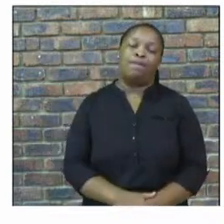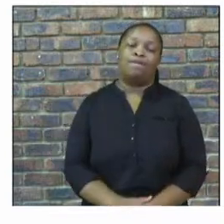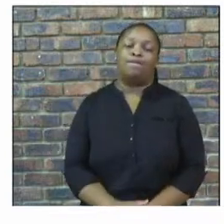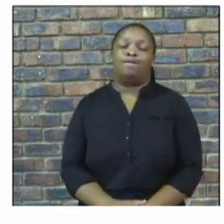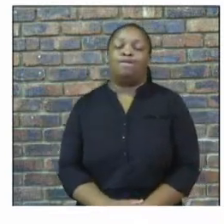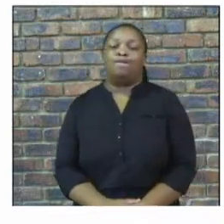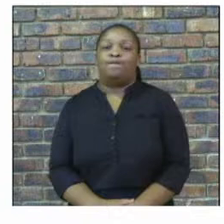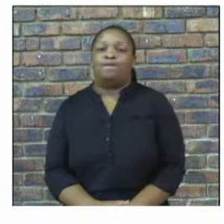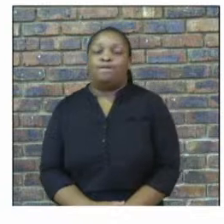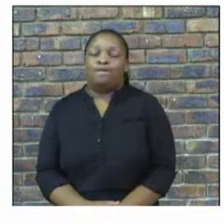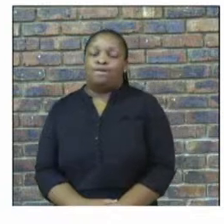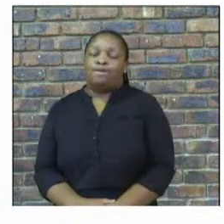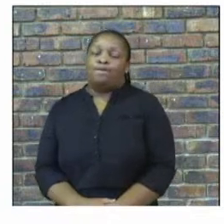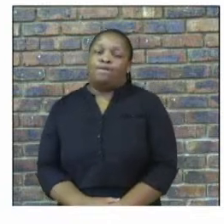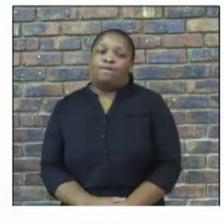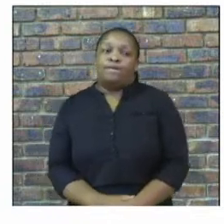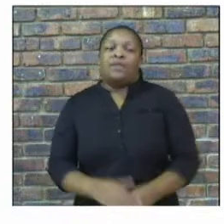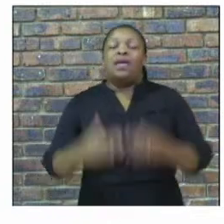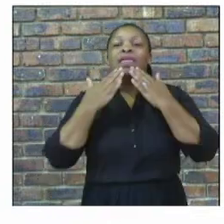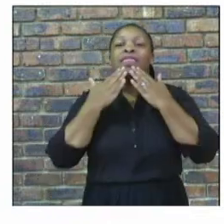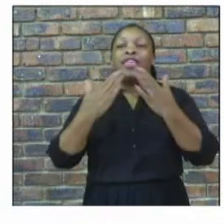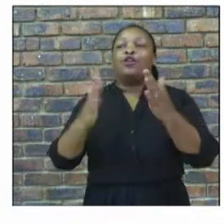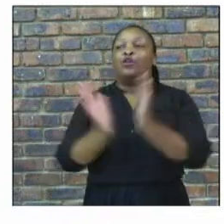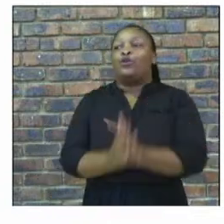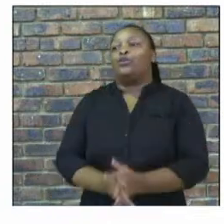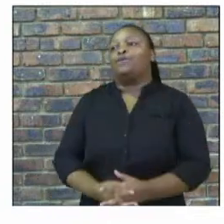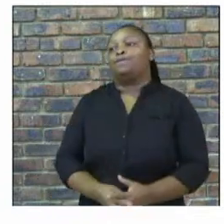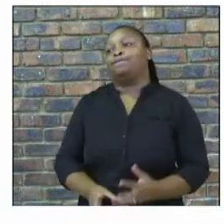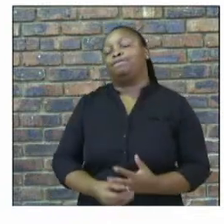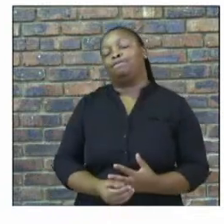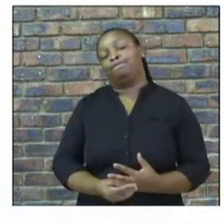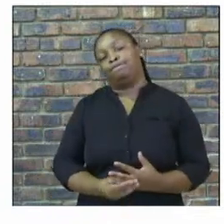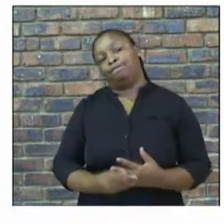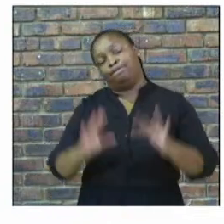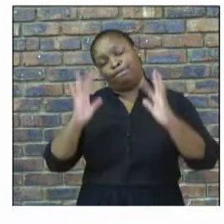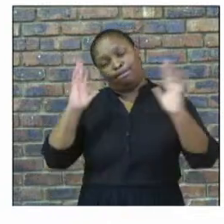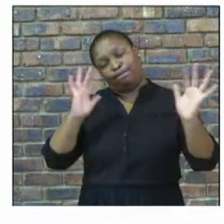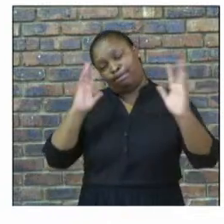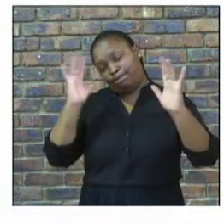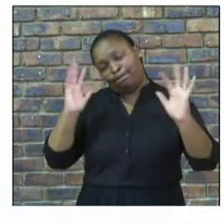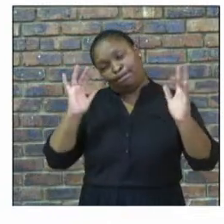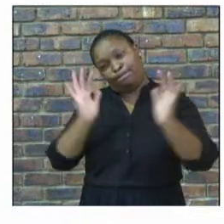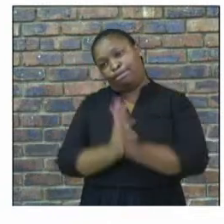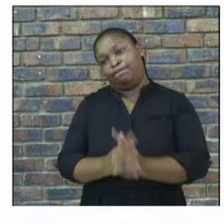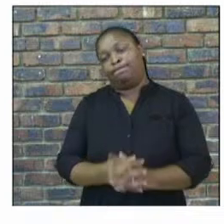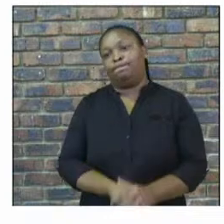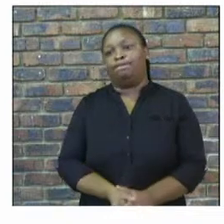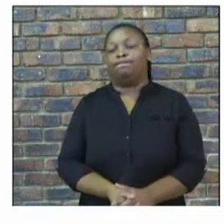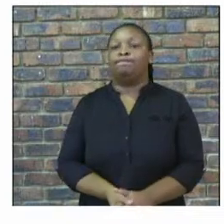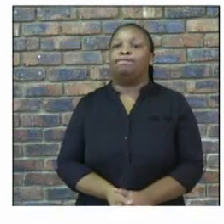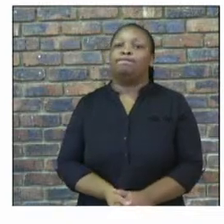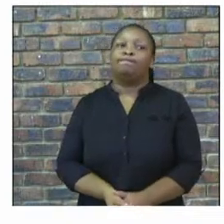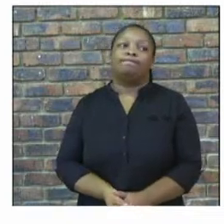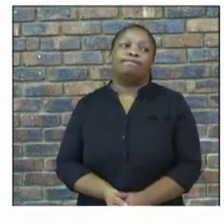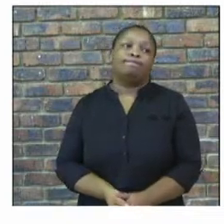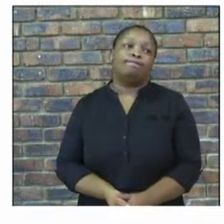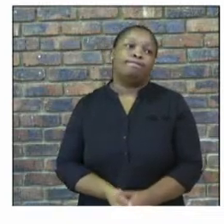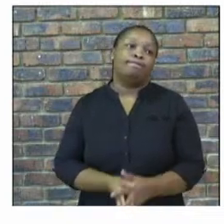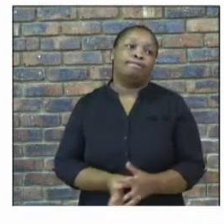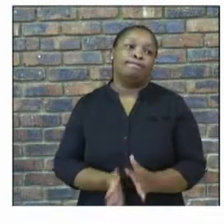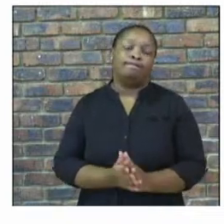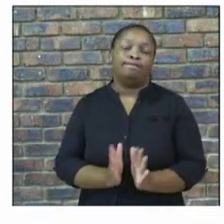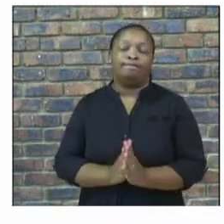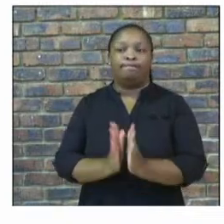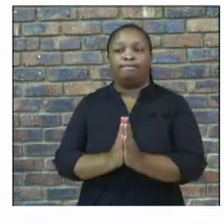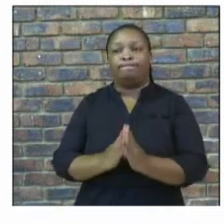dsbd.gov.za. Ke a leboha. Thank you, Elsie. Masha?